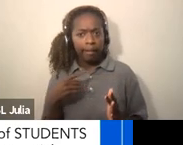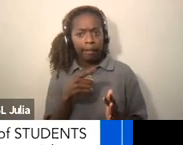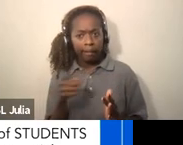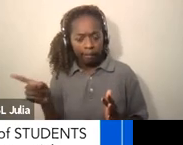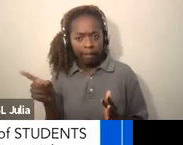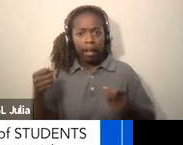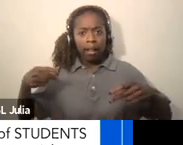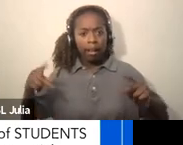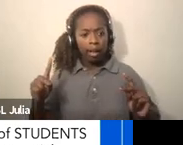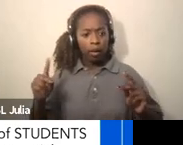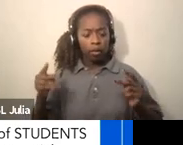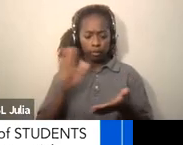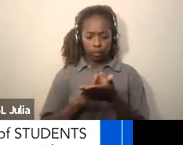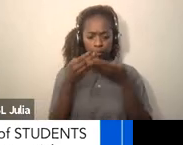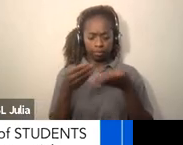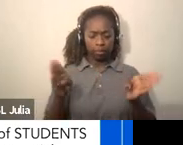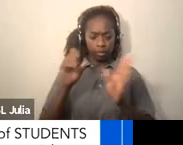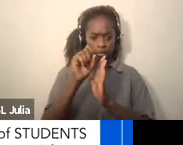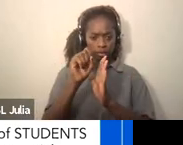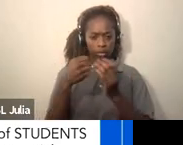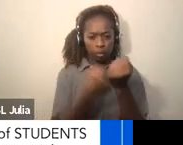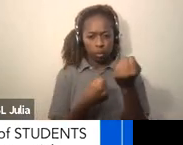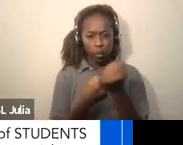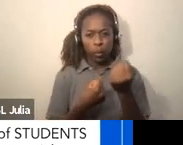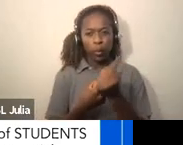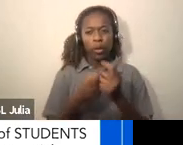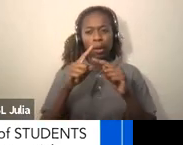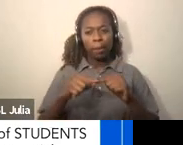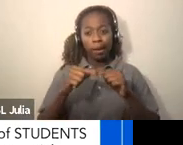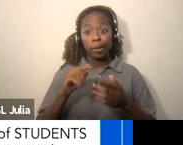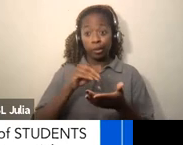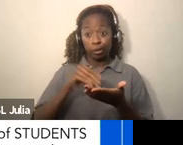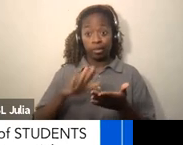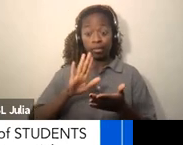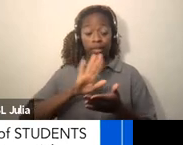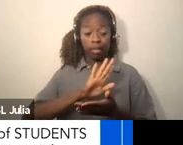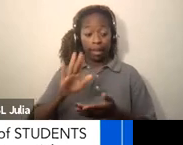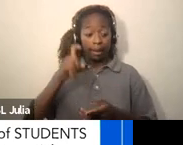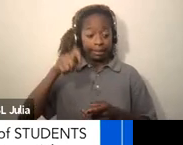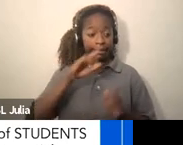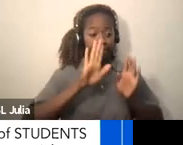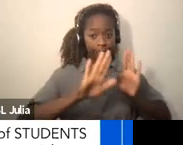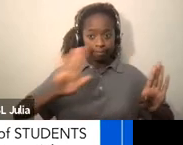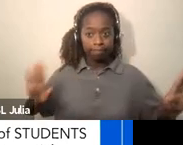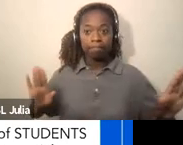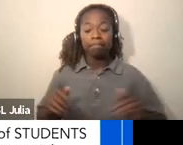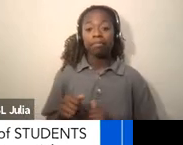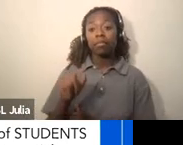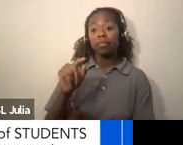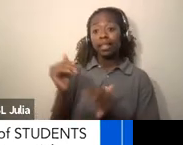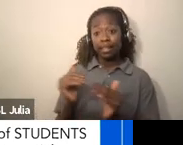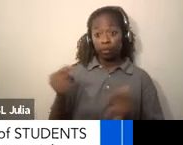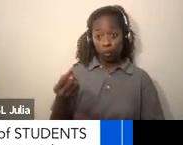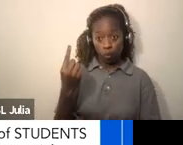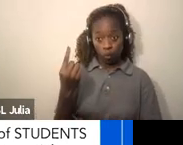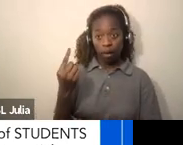school-wide support to students based on their individual needs so tier one is where most of the